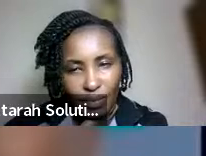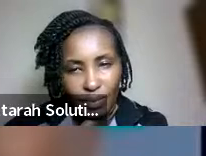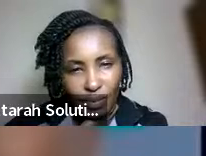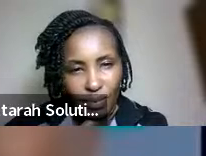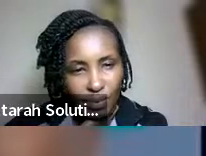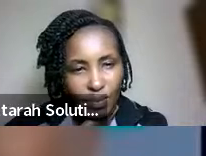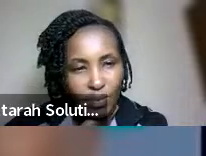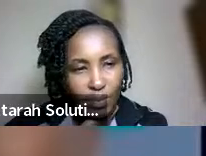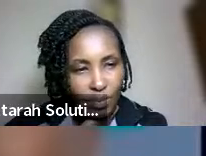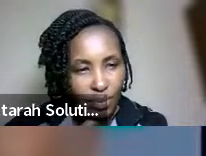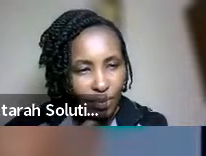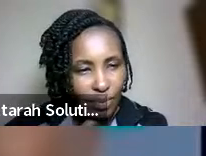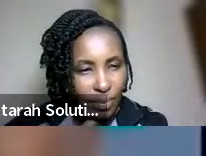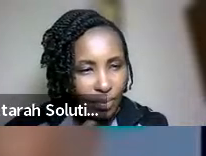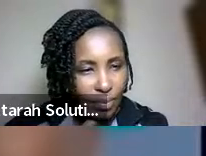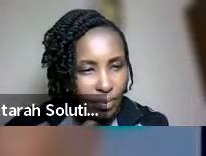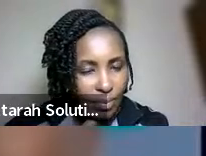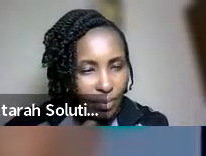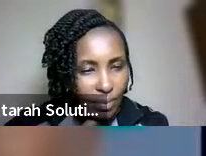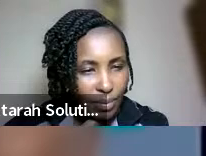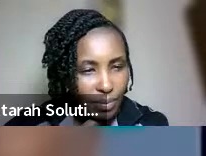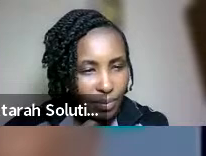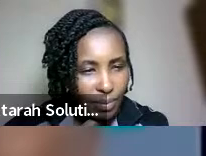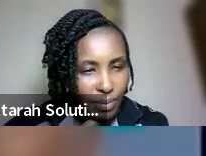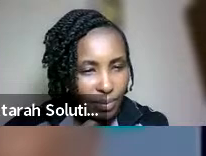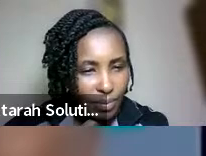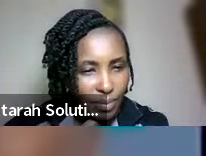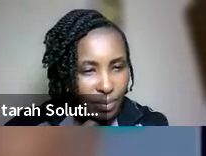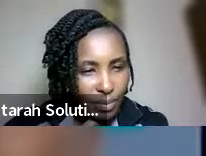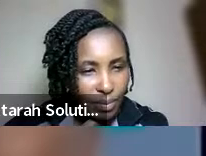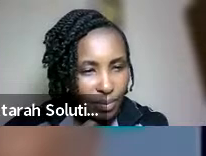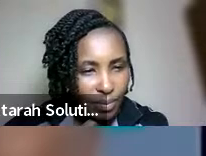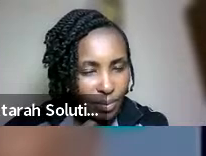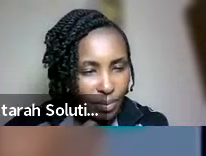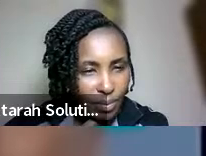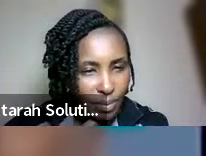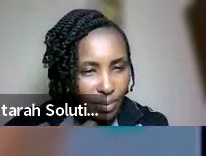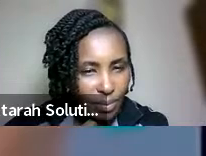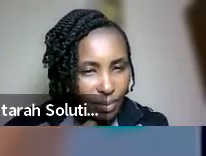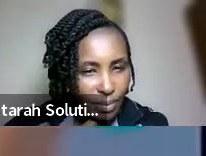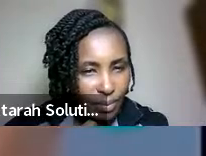to play the video. I hope you can hear. Give me thumbs up if you hear.